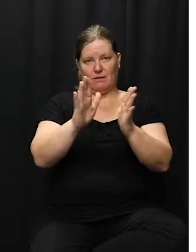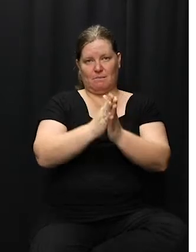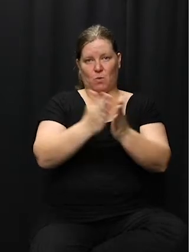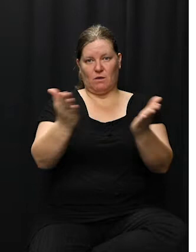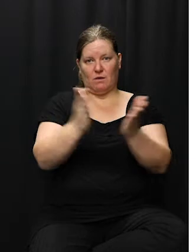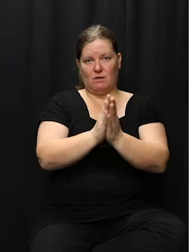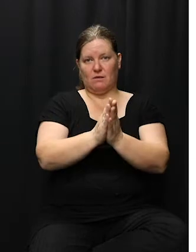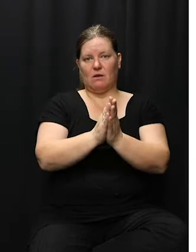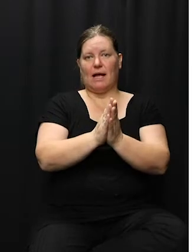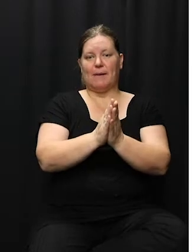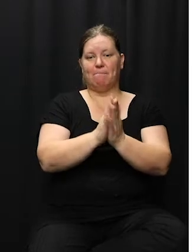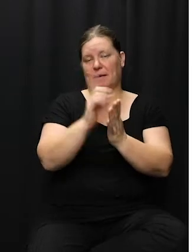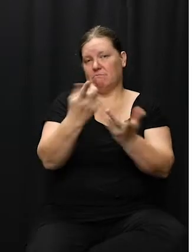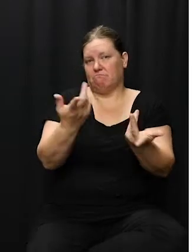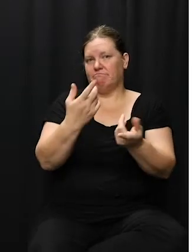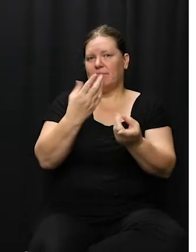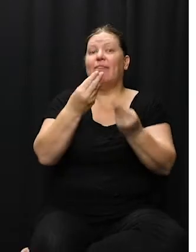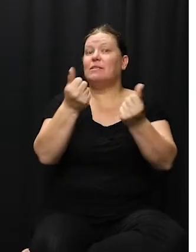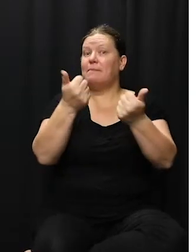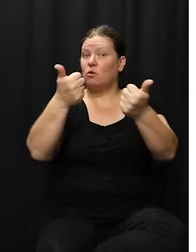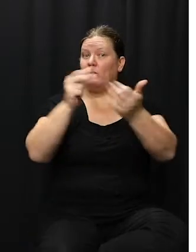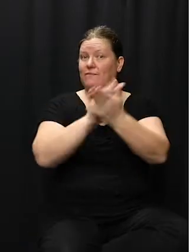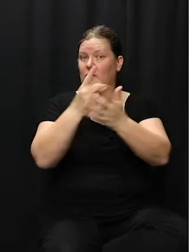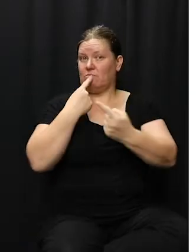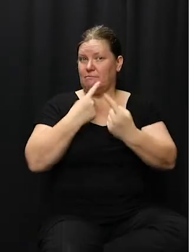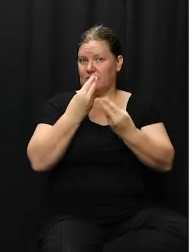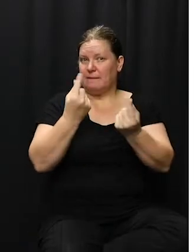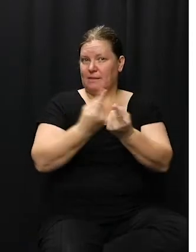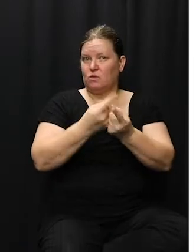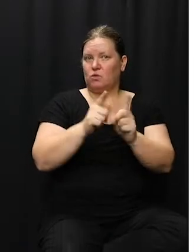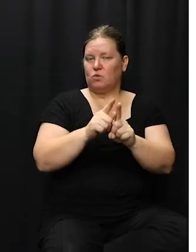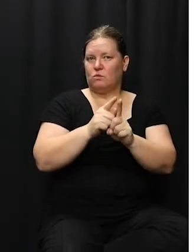book. Anyway, so it's up to you. So it's something,